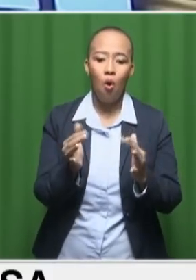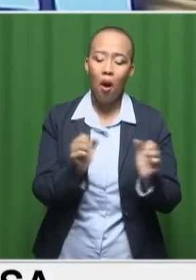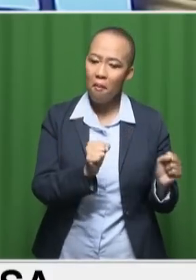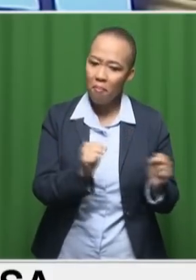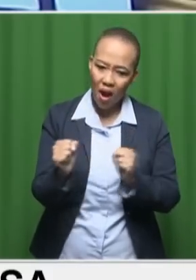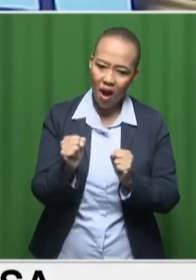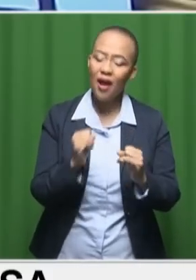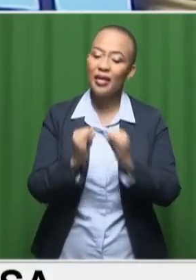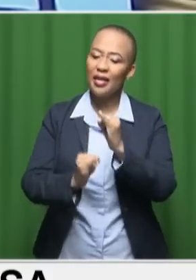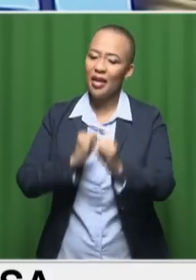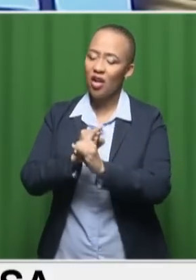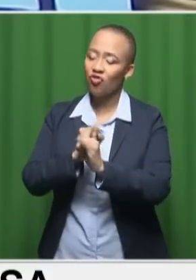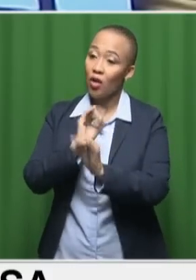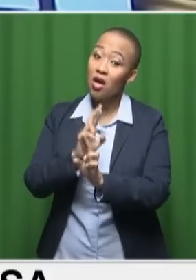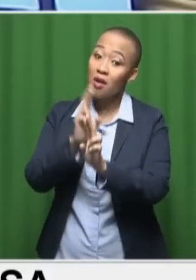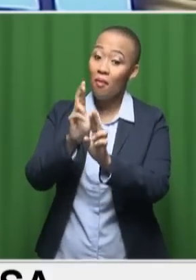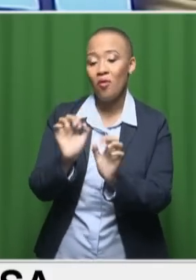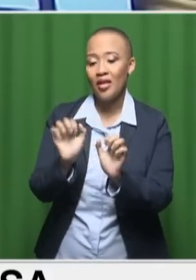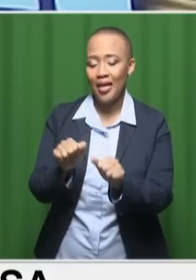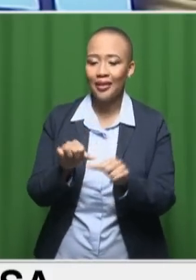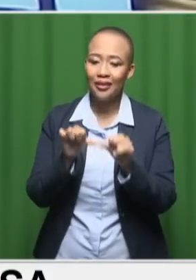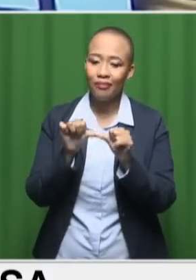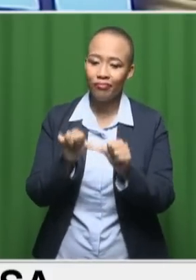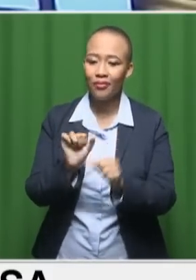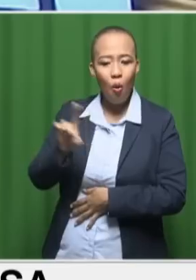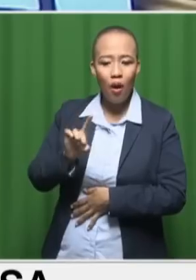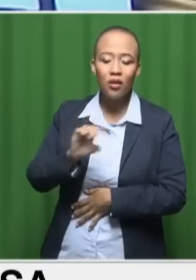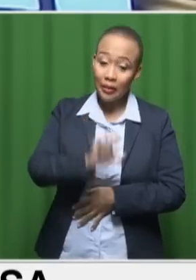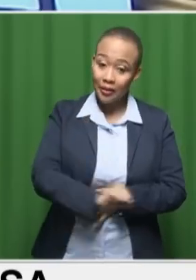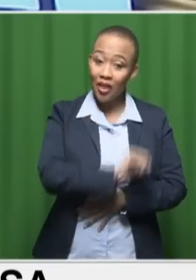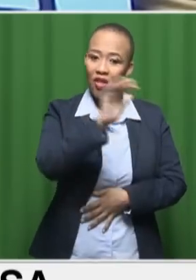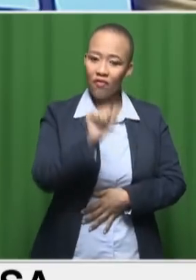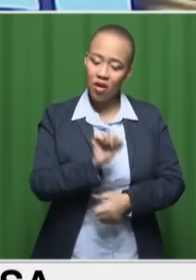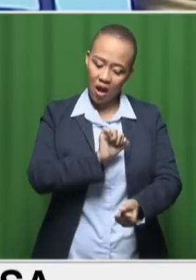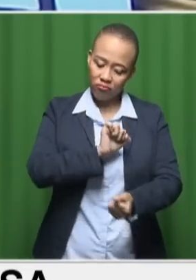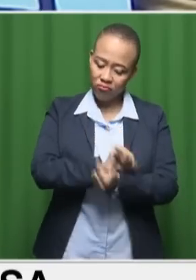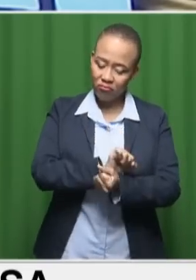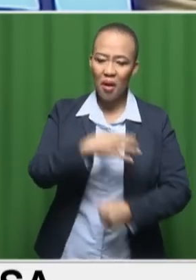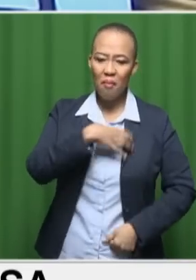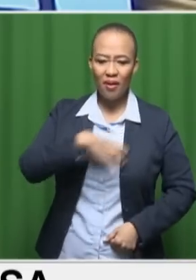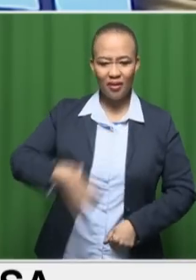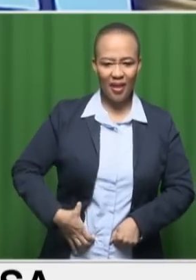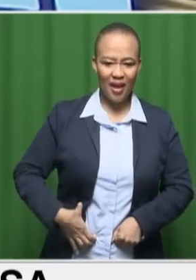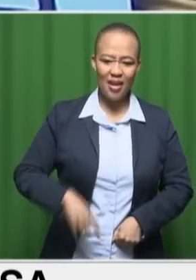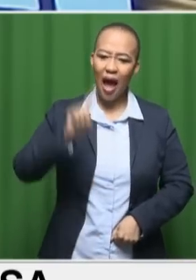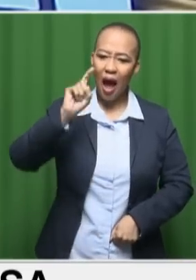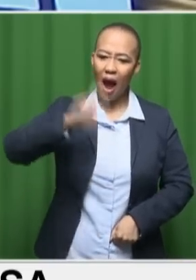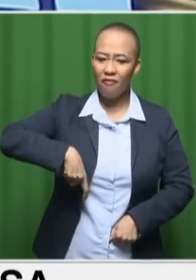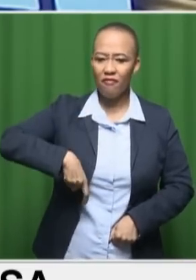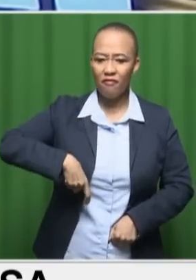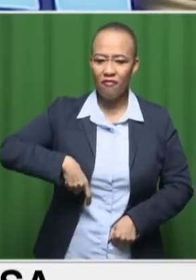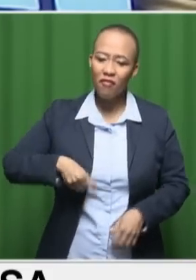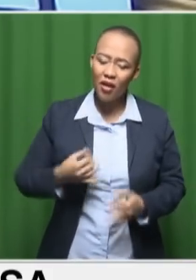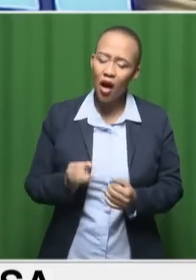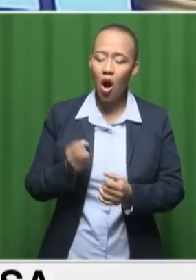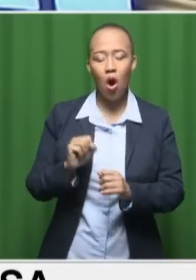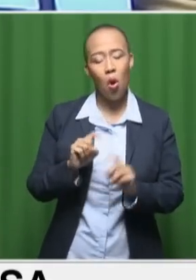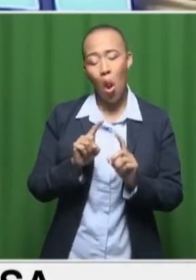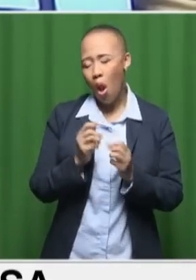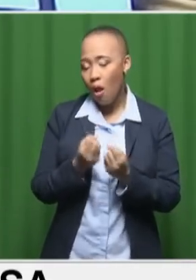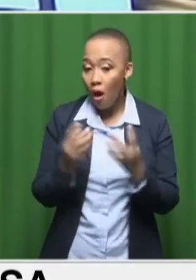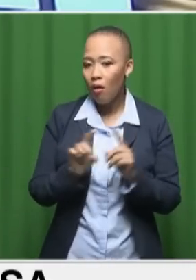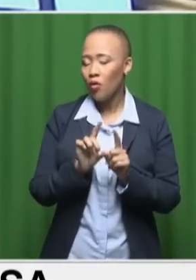arrest warrants from the International Criminal Court. In that sense, for me, it seems that more than there is a legal requirement in South Africa,